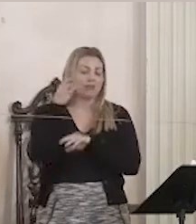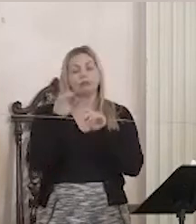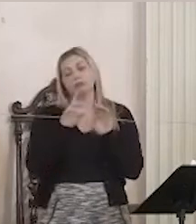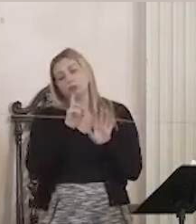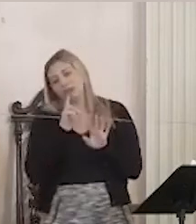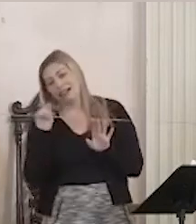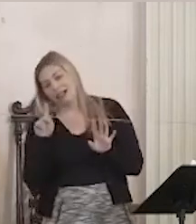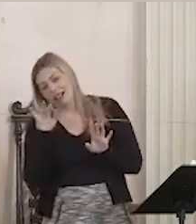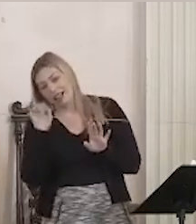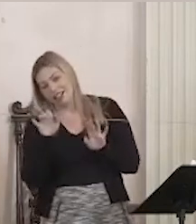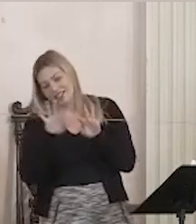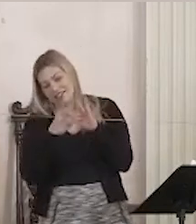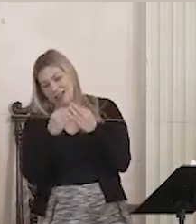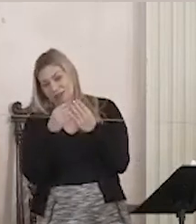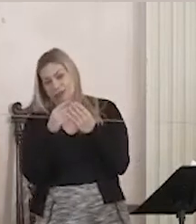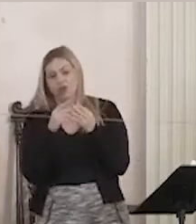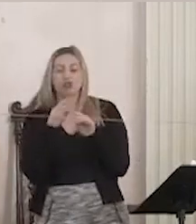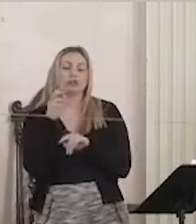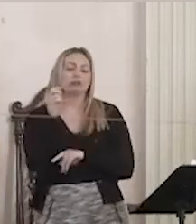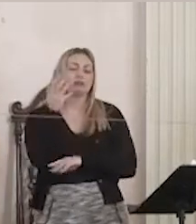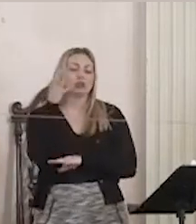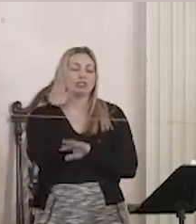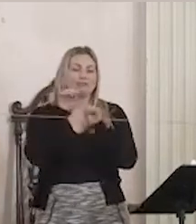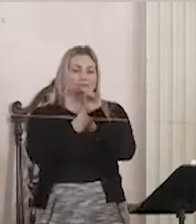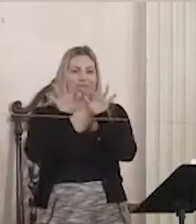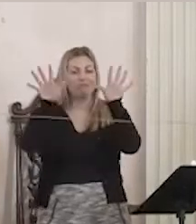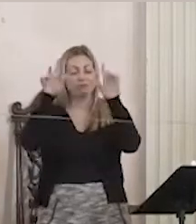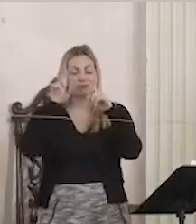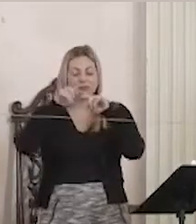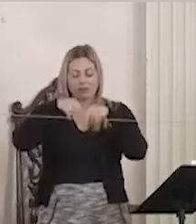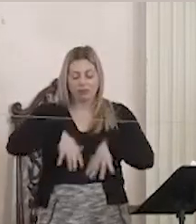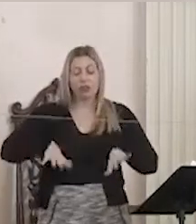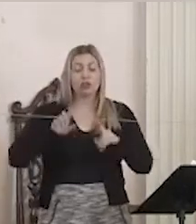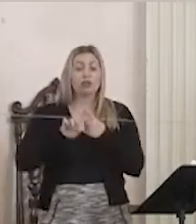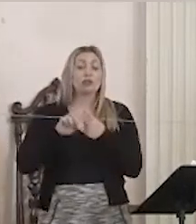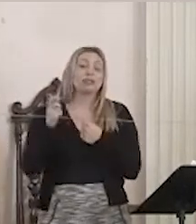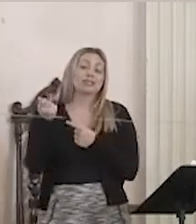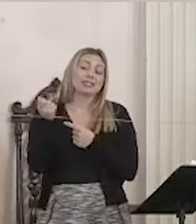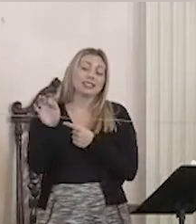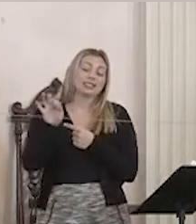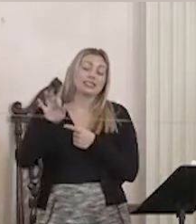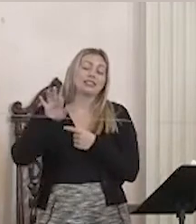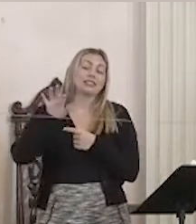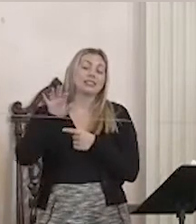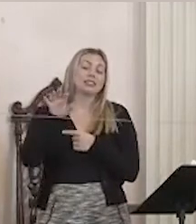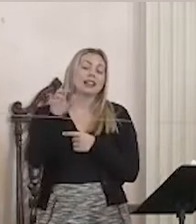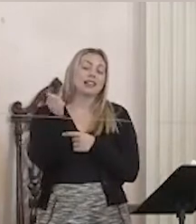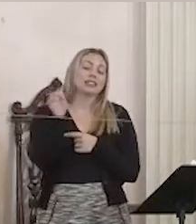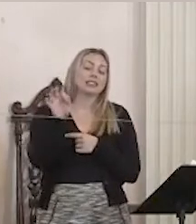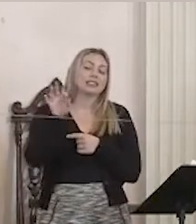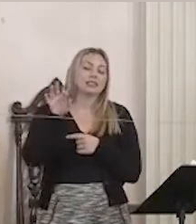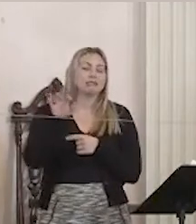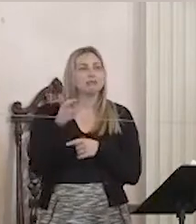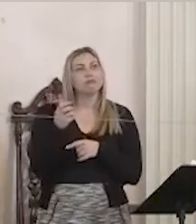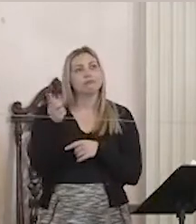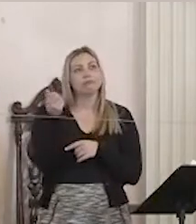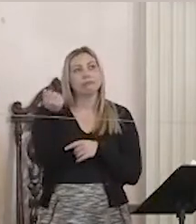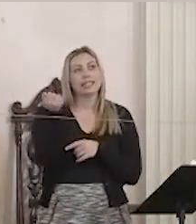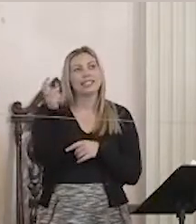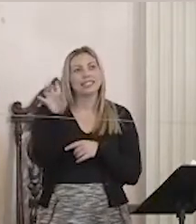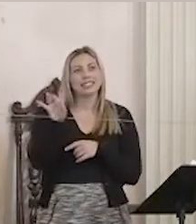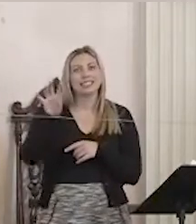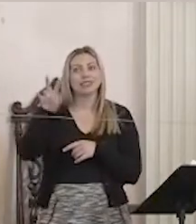Kyle family tree back to 1752, and I know my ancestors were Scottish, Irish, German, we never thought about who